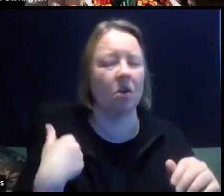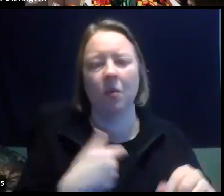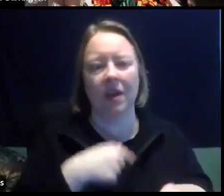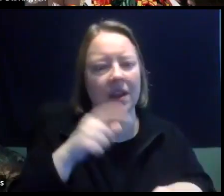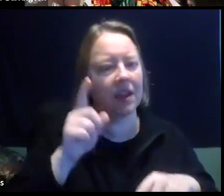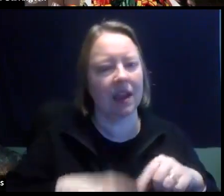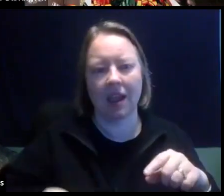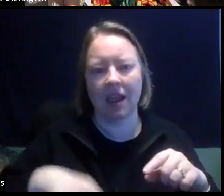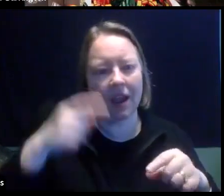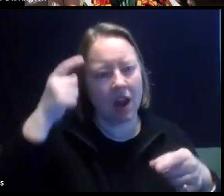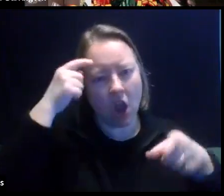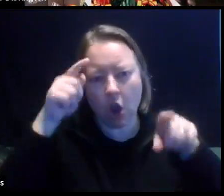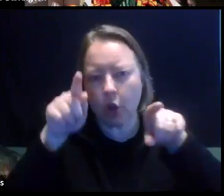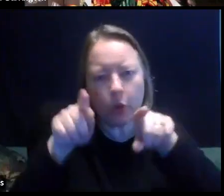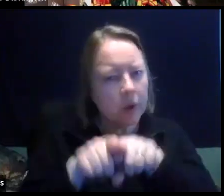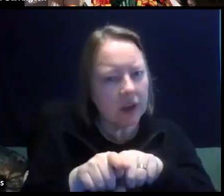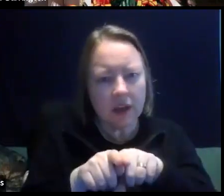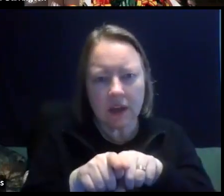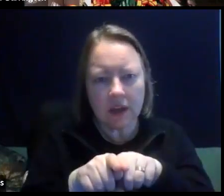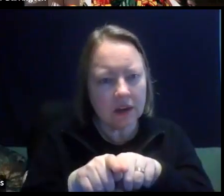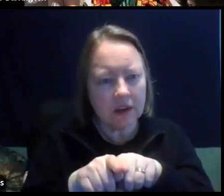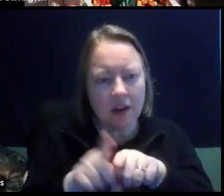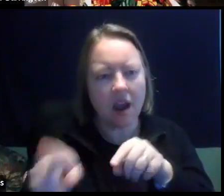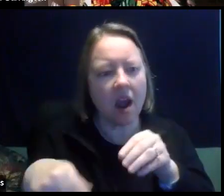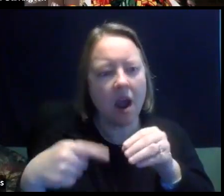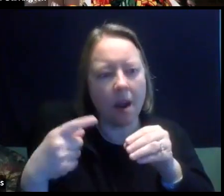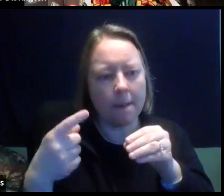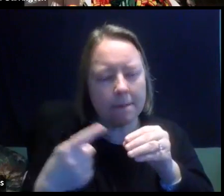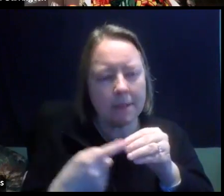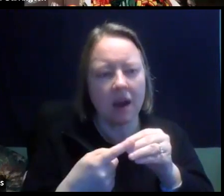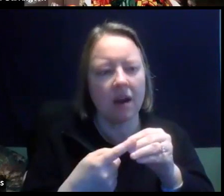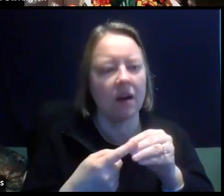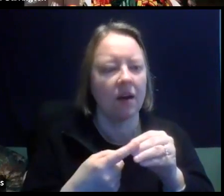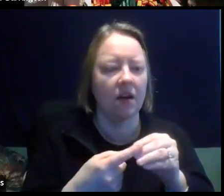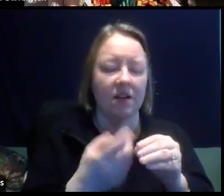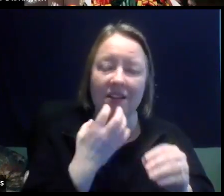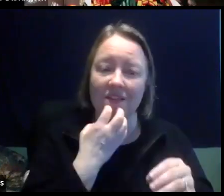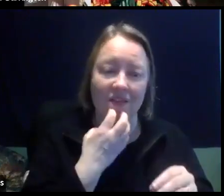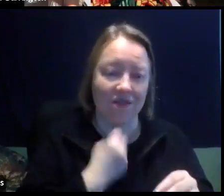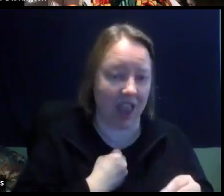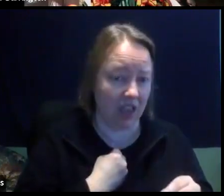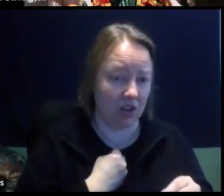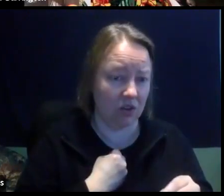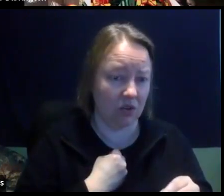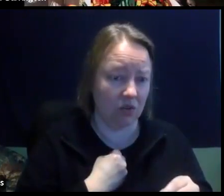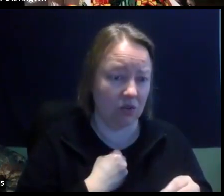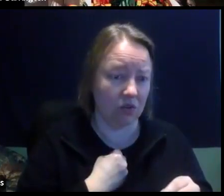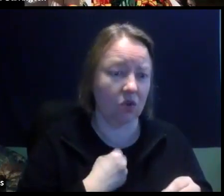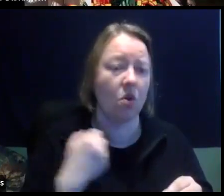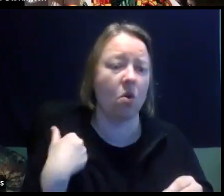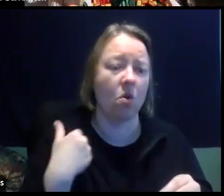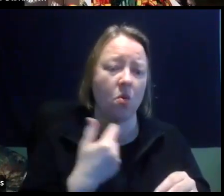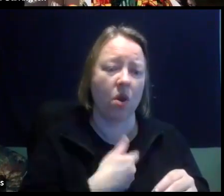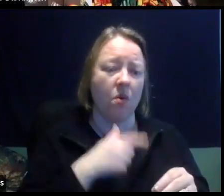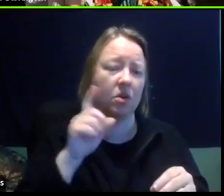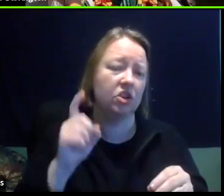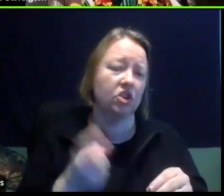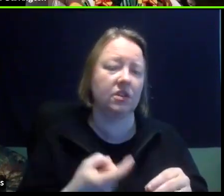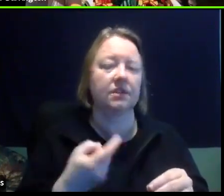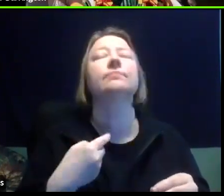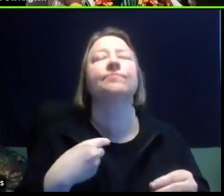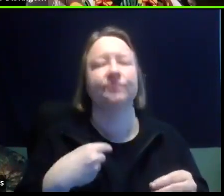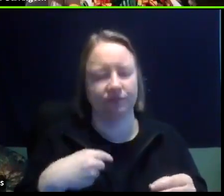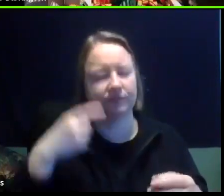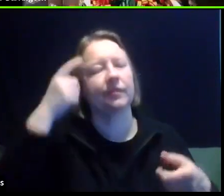agree about matters of ultimate value, we will resort to procedural consent.